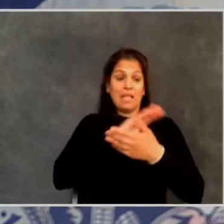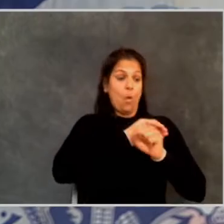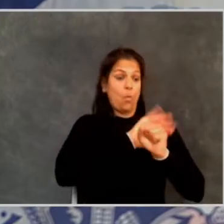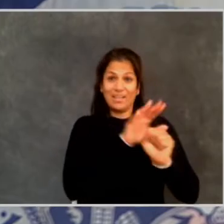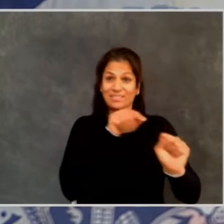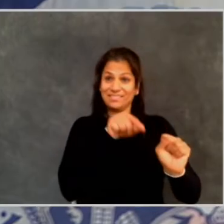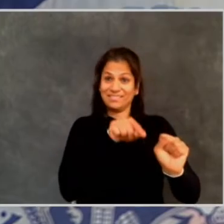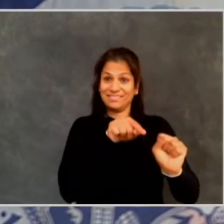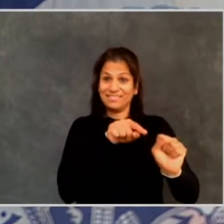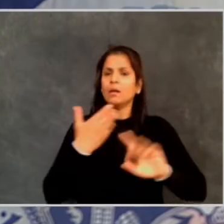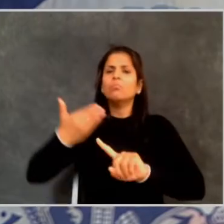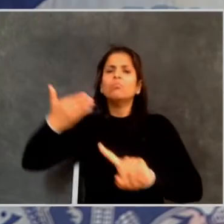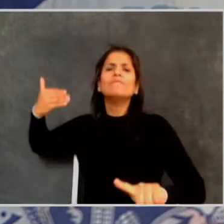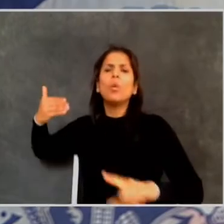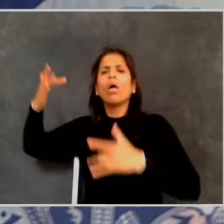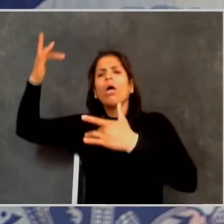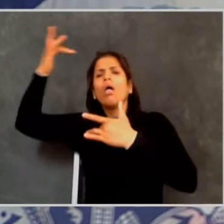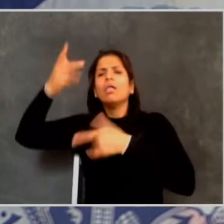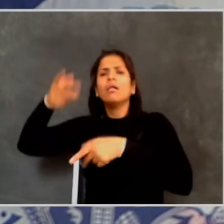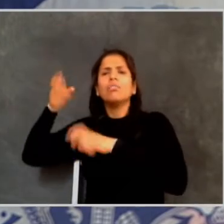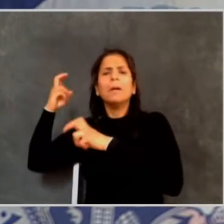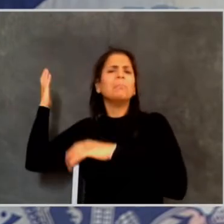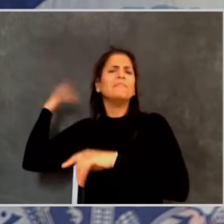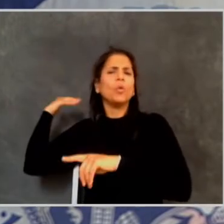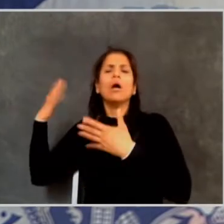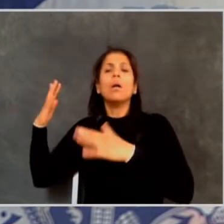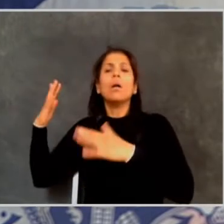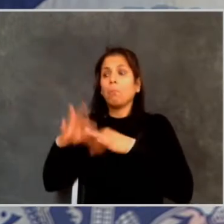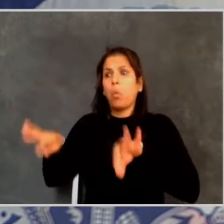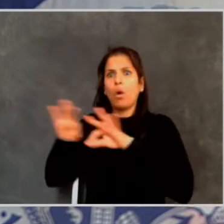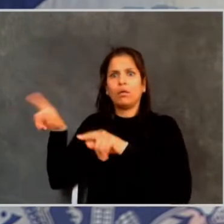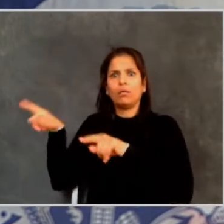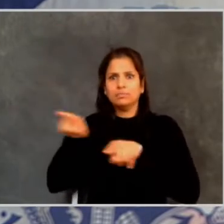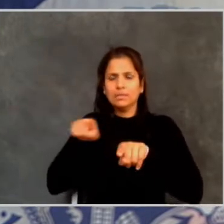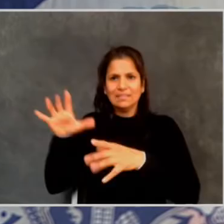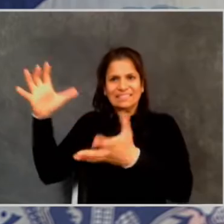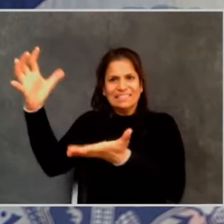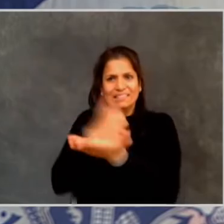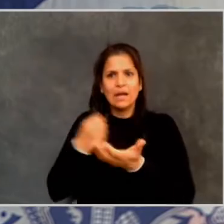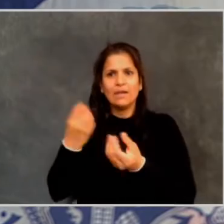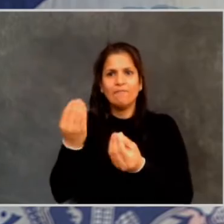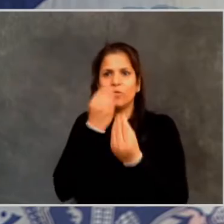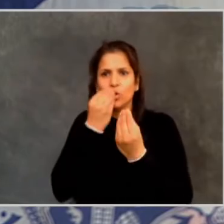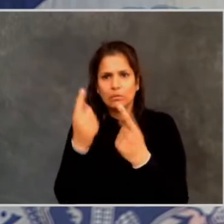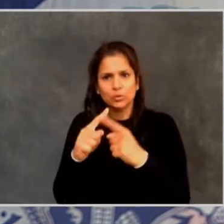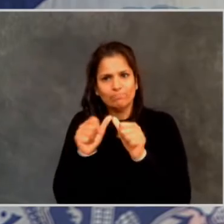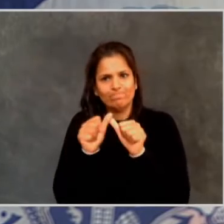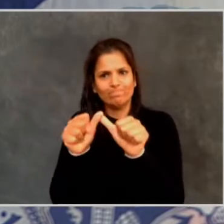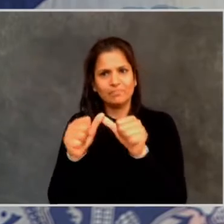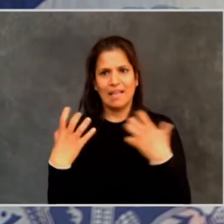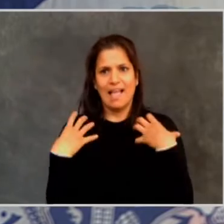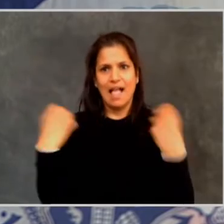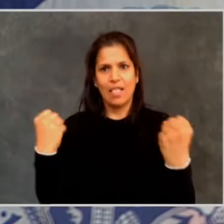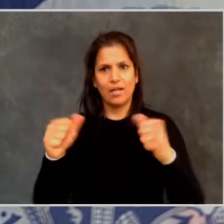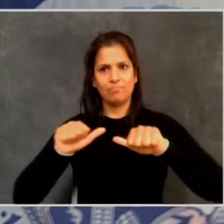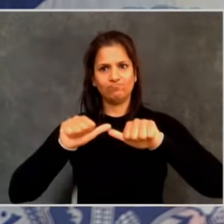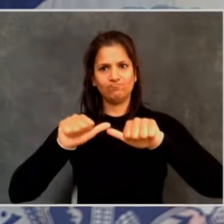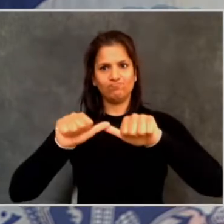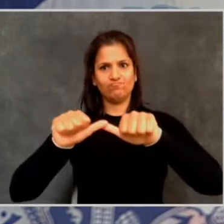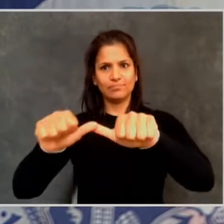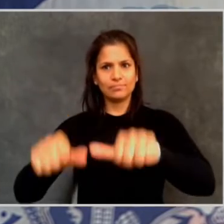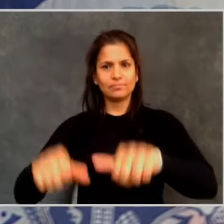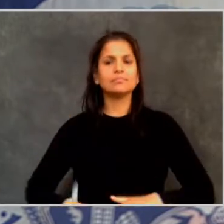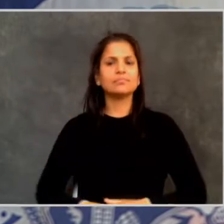Thank you. Mr. Mayor, I have two questions, but if you could indulge me, I want to give Dr. Barbeau